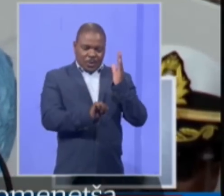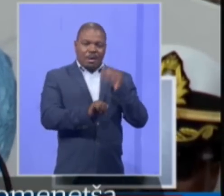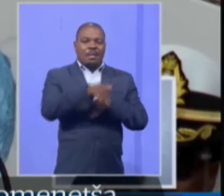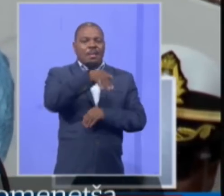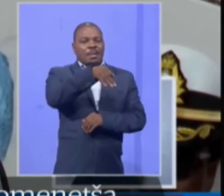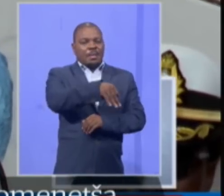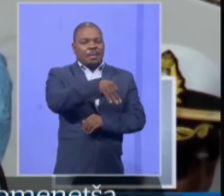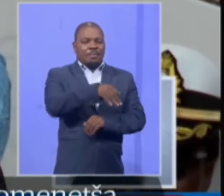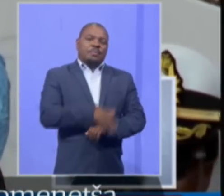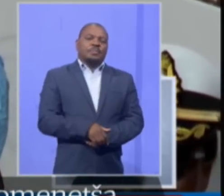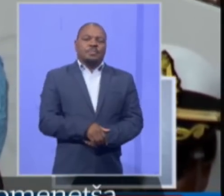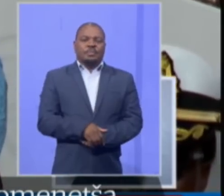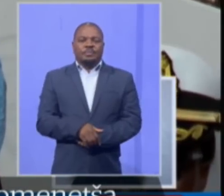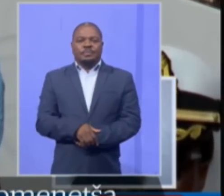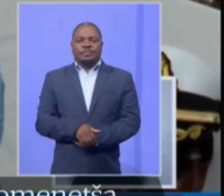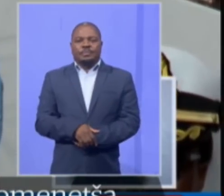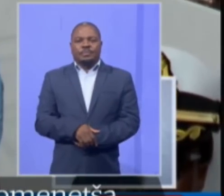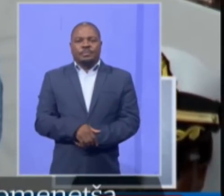of Namibia.